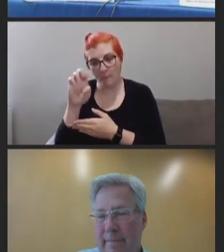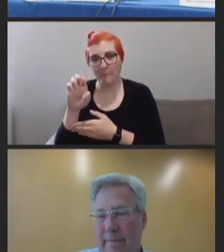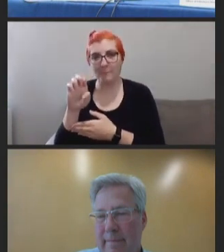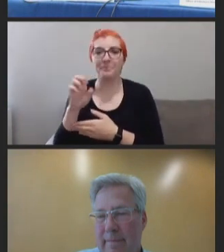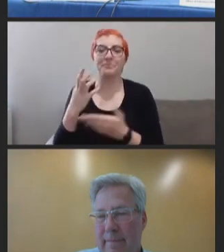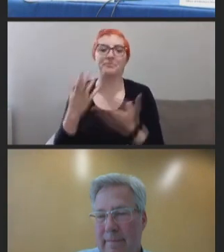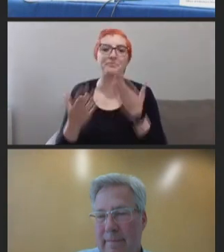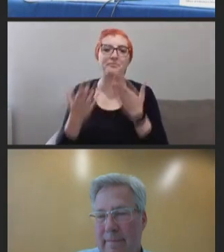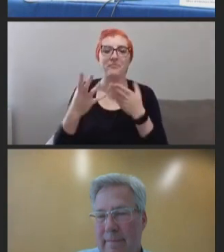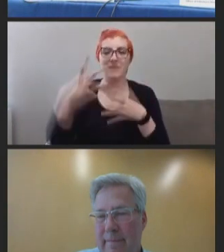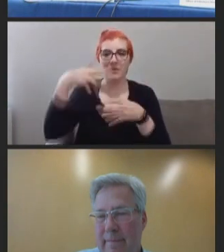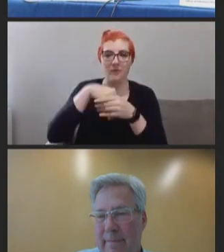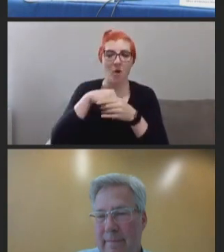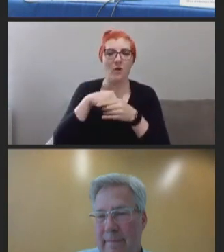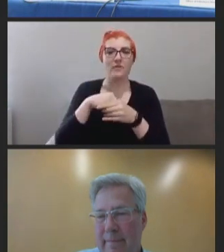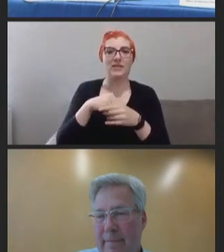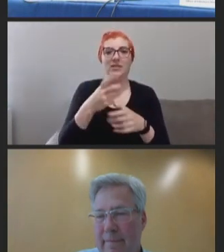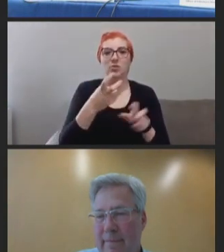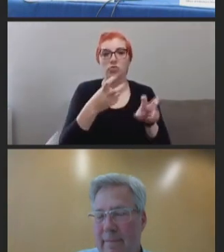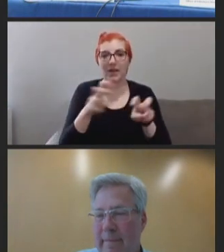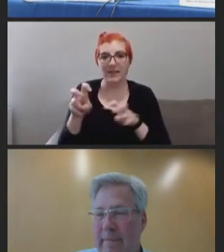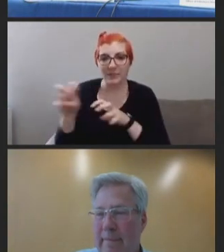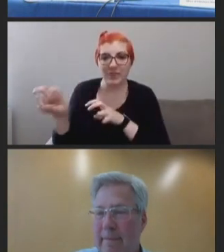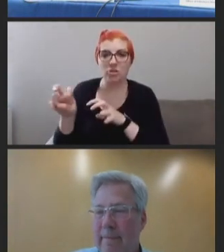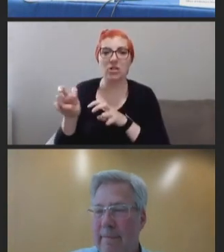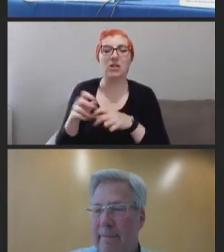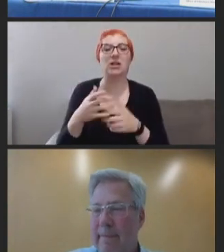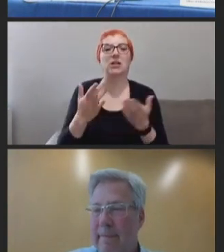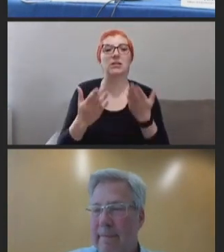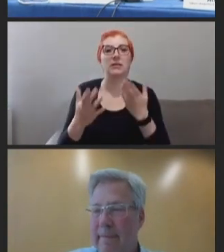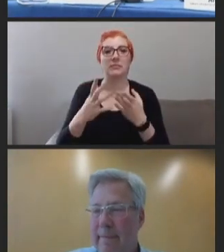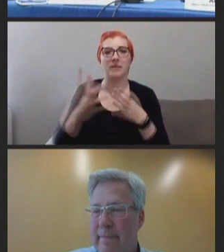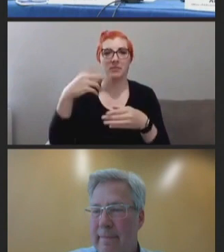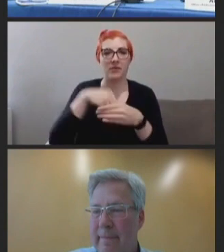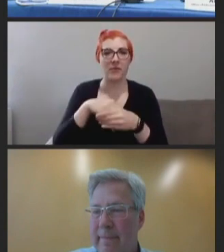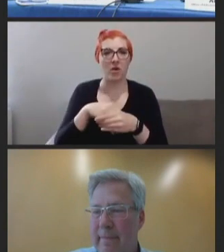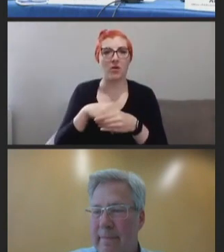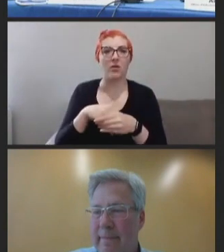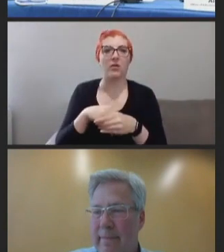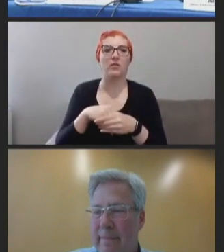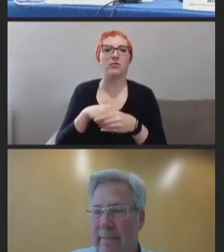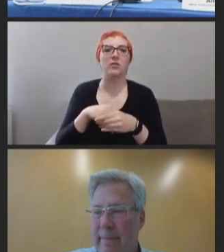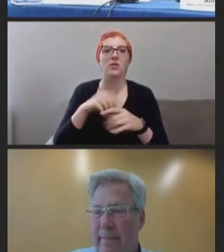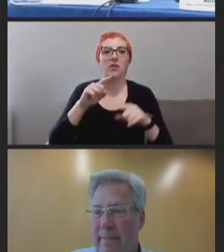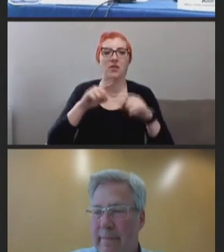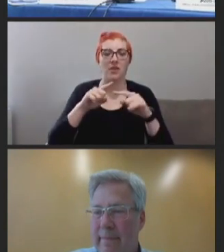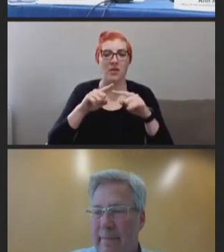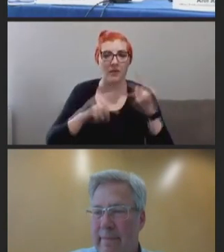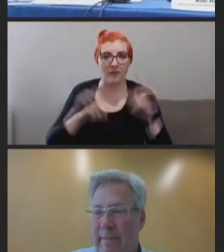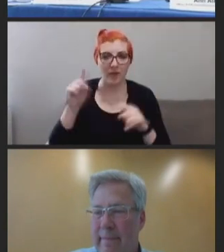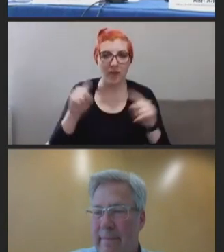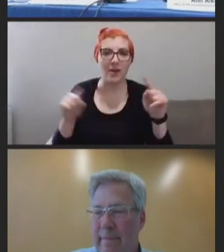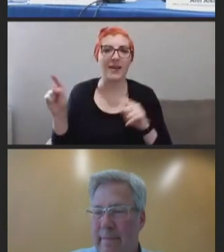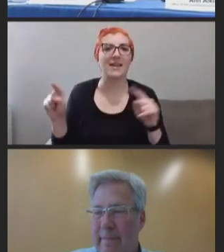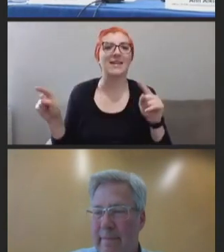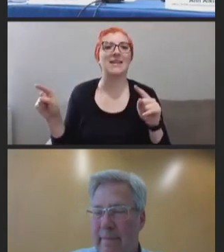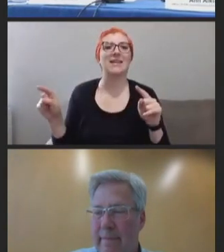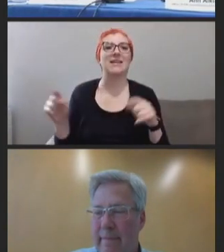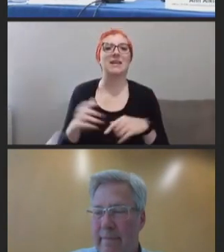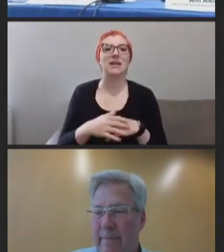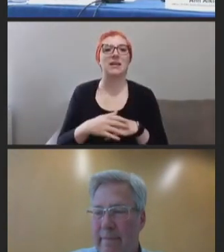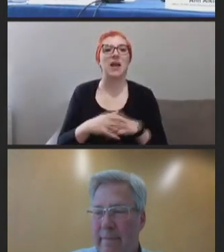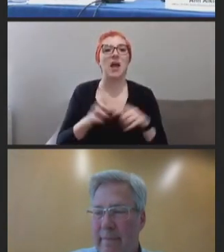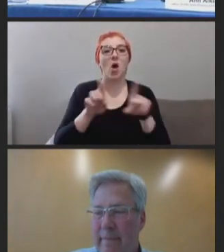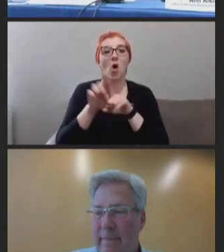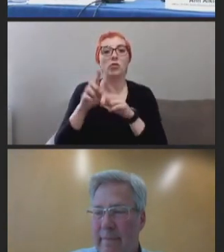transmission, that may be involved in severity, et cetera. And also there's a huge amount of machine learning going on in predicting viral evolution, which is